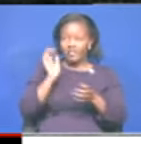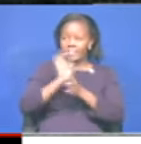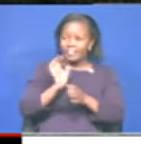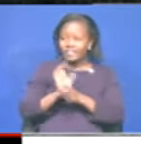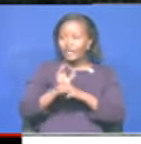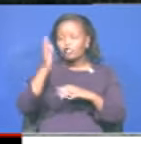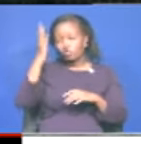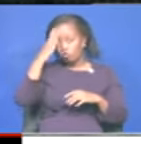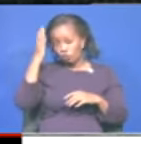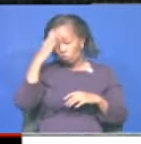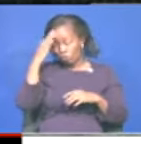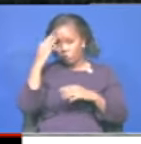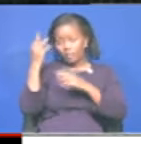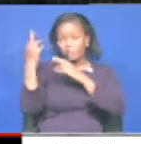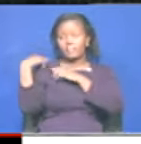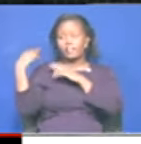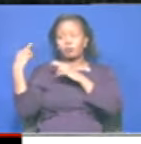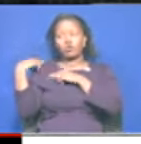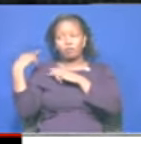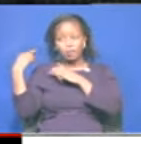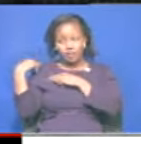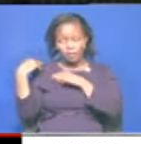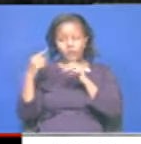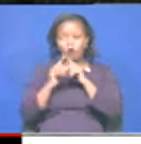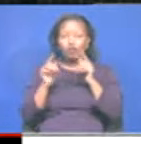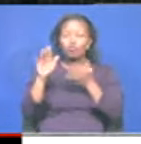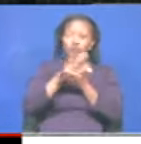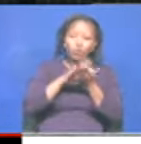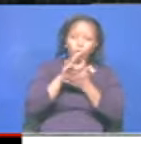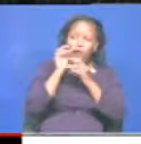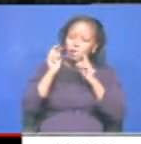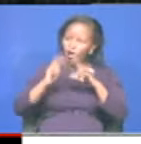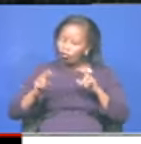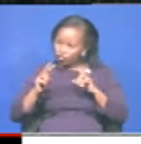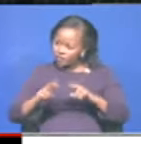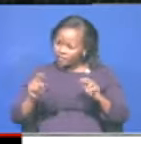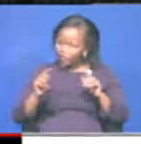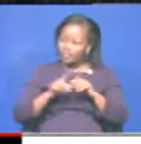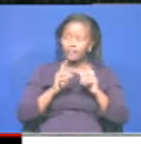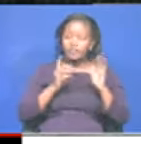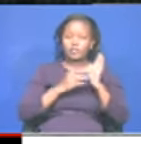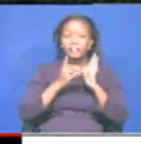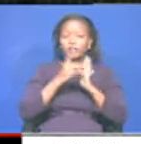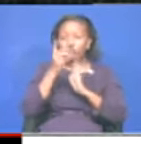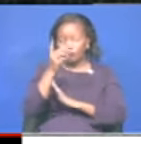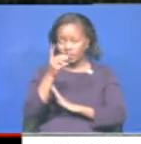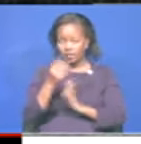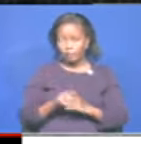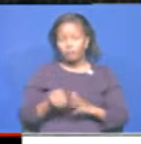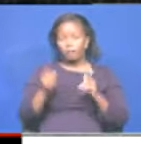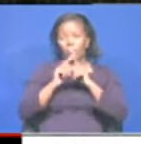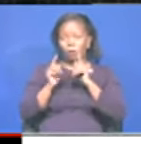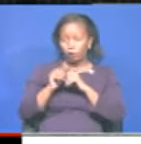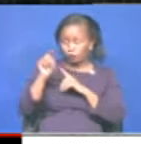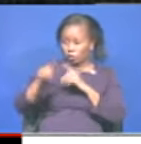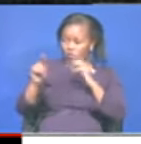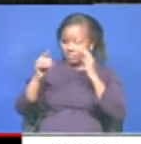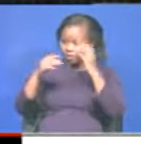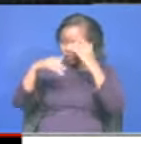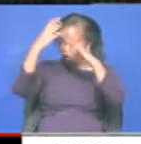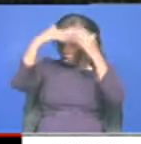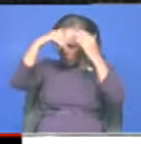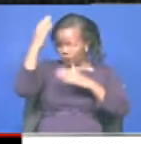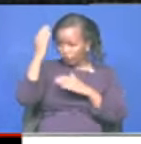work, the place of research and development. And since St. Paul's has done this for over